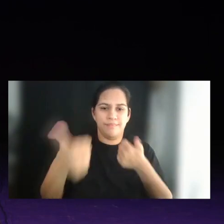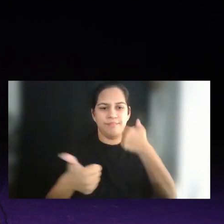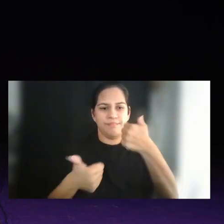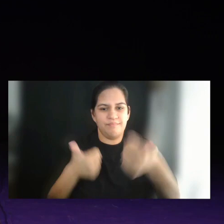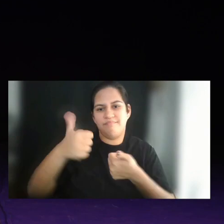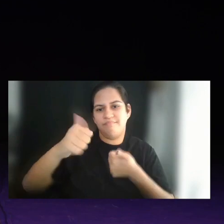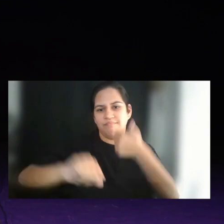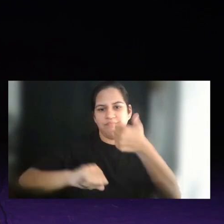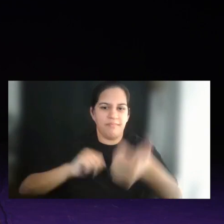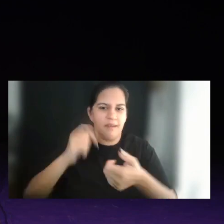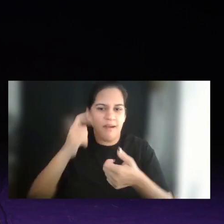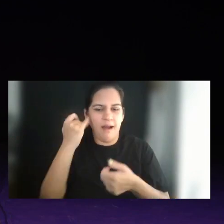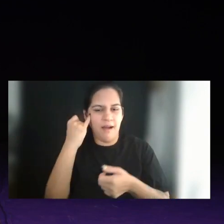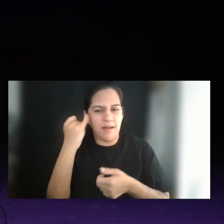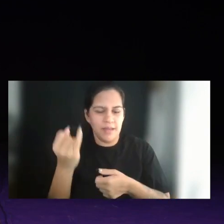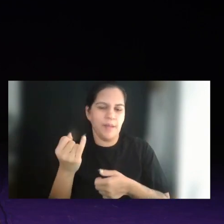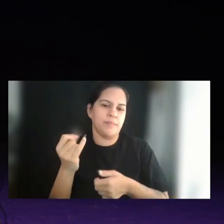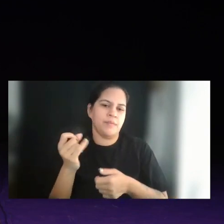of engagement.